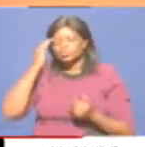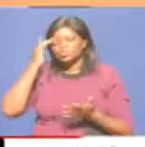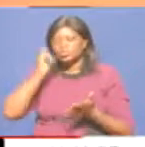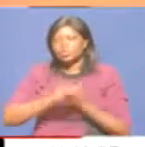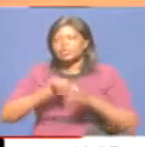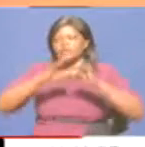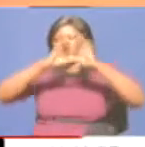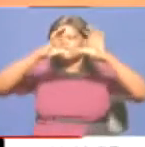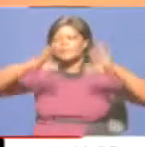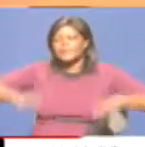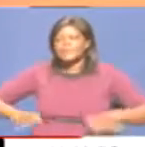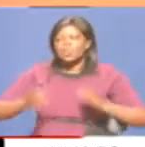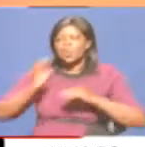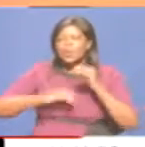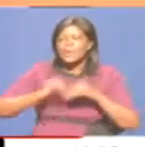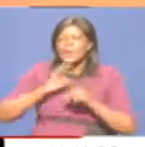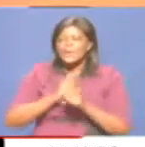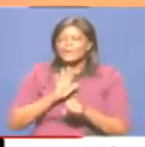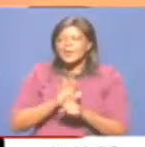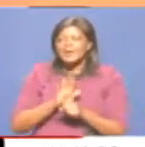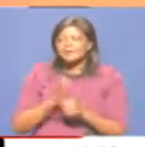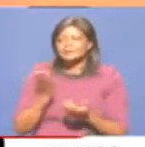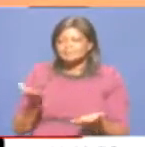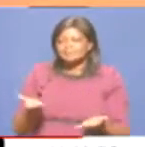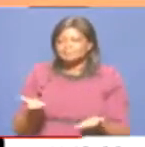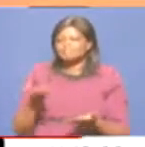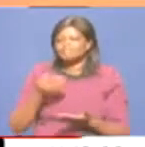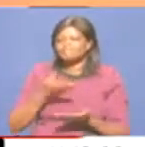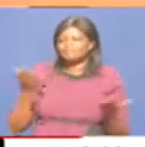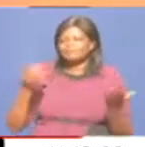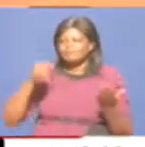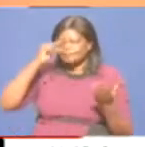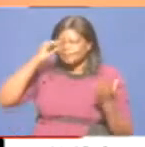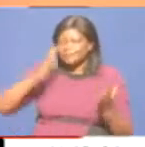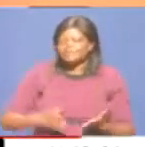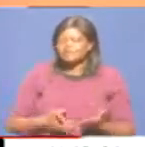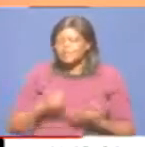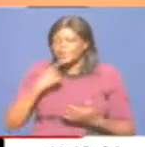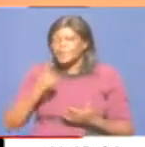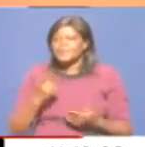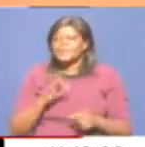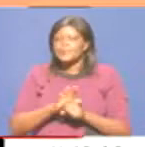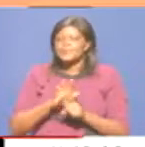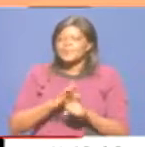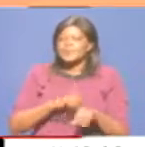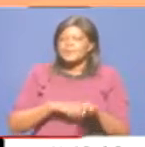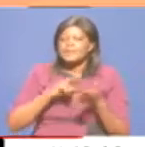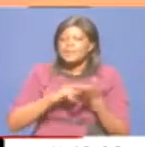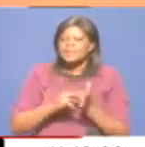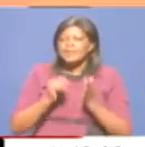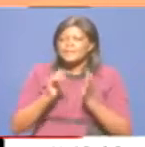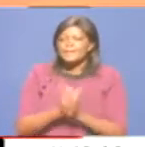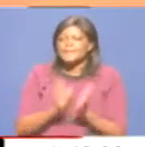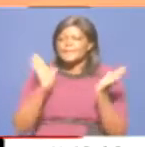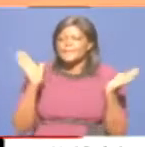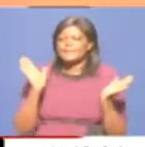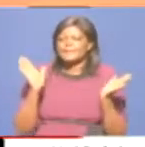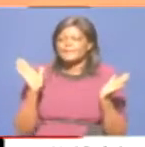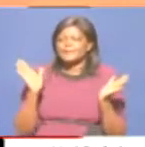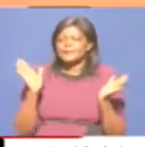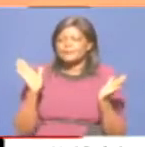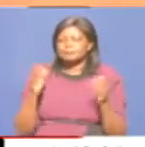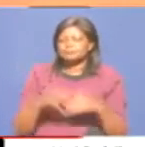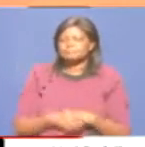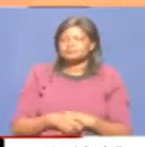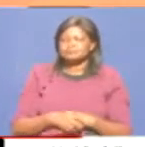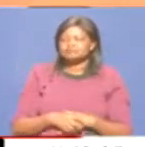corruption. Majority of some of these governors have been mentioned one way or another. So the public who sits back and